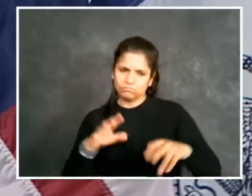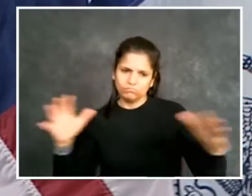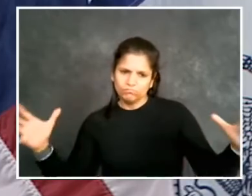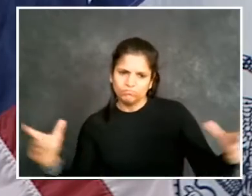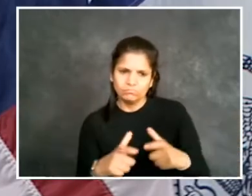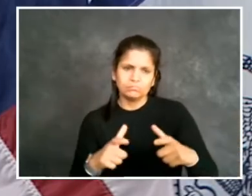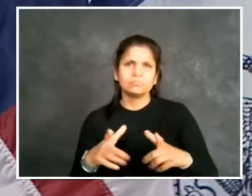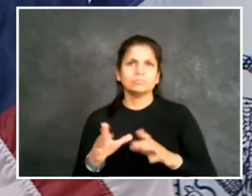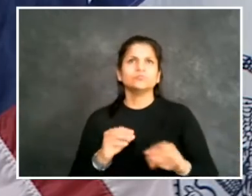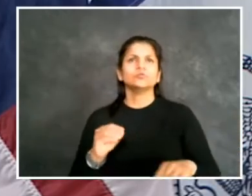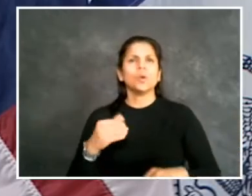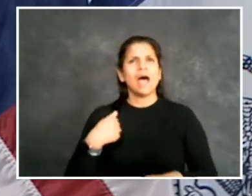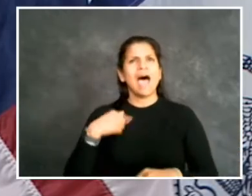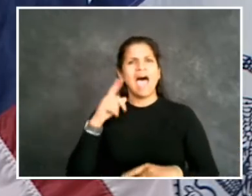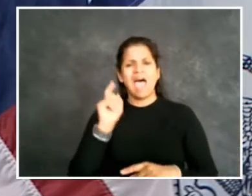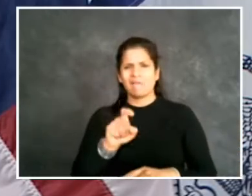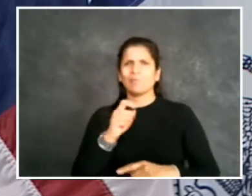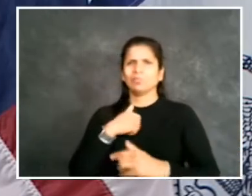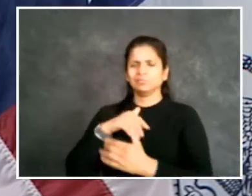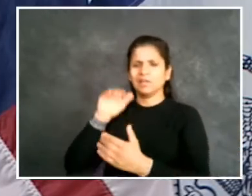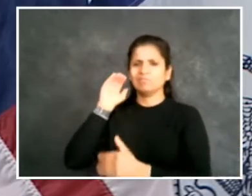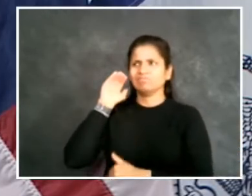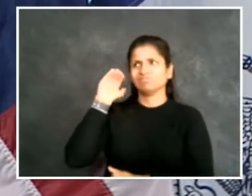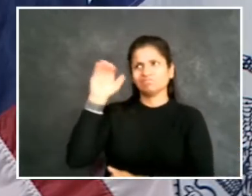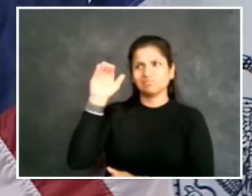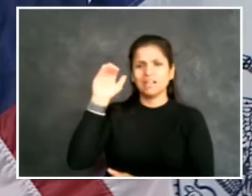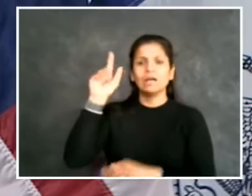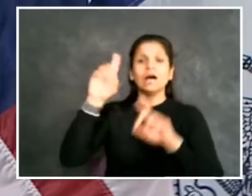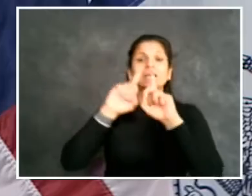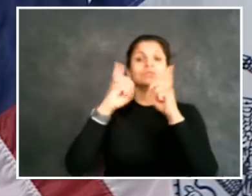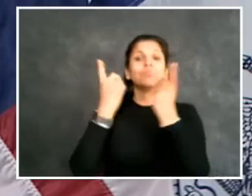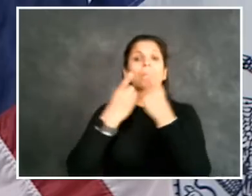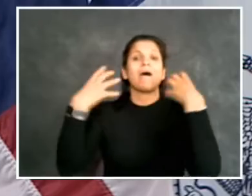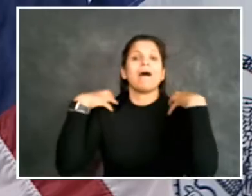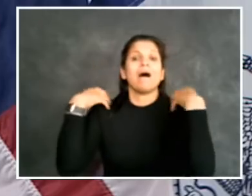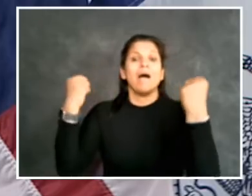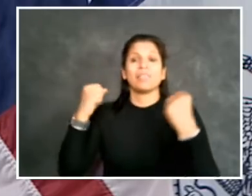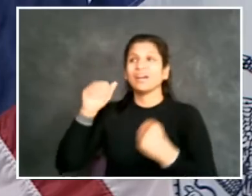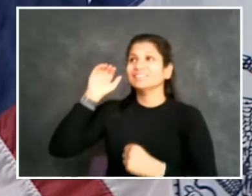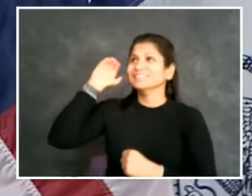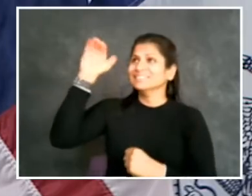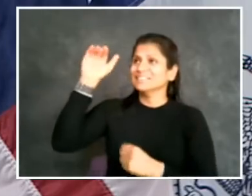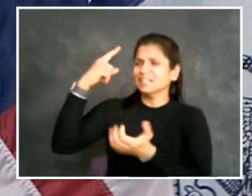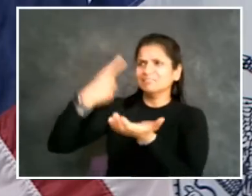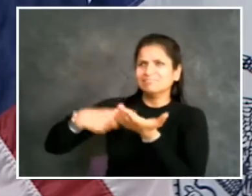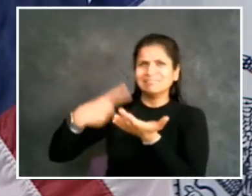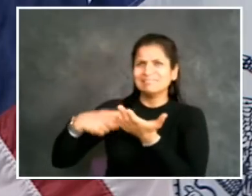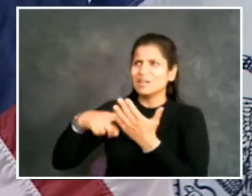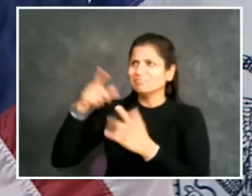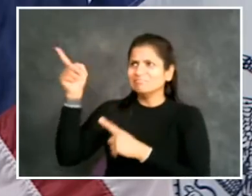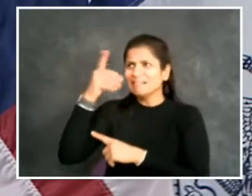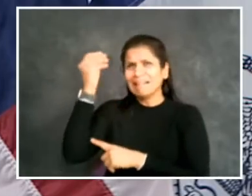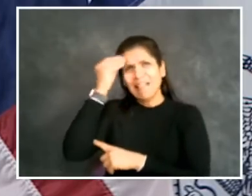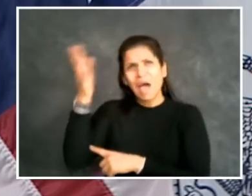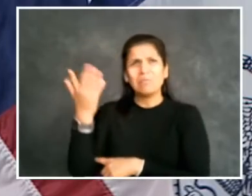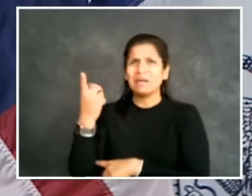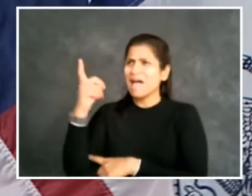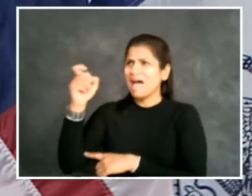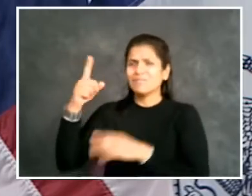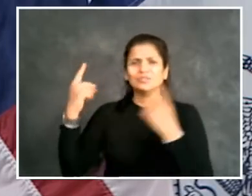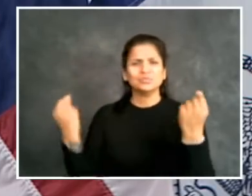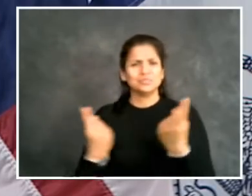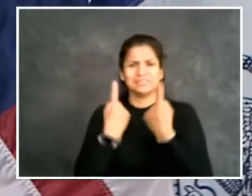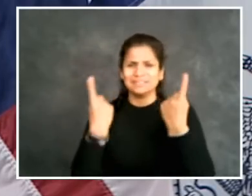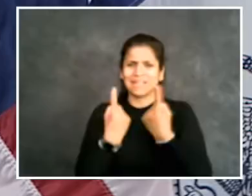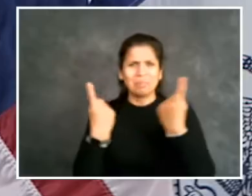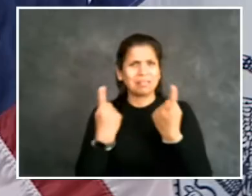right way to address that while still being mindful that we have to use only the minimal amount of city